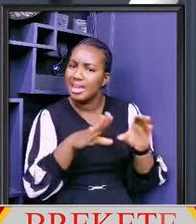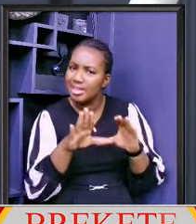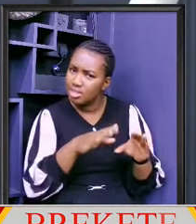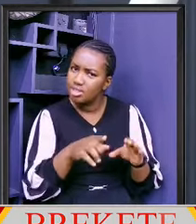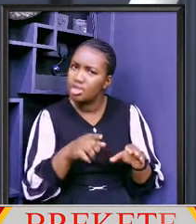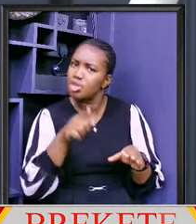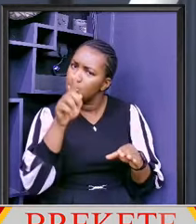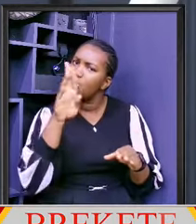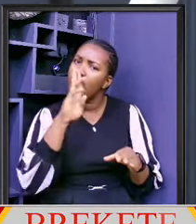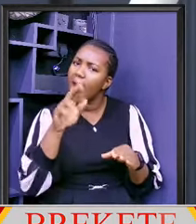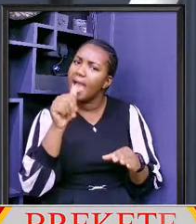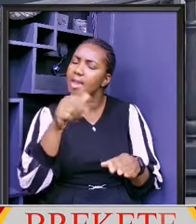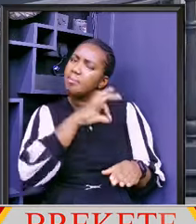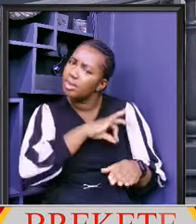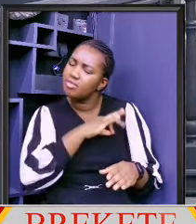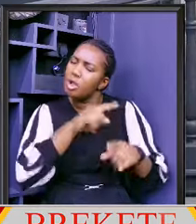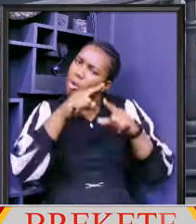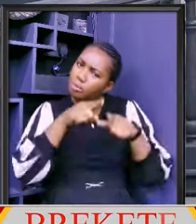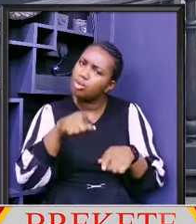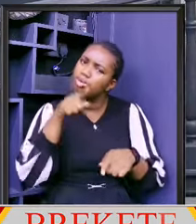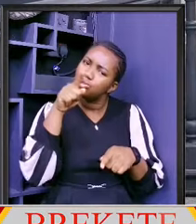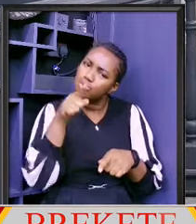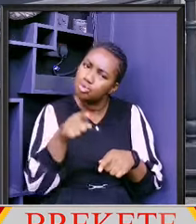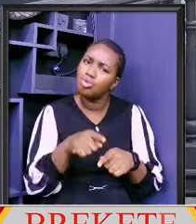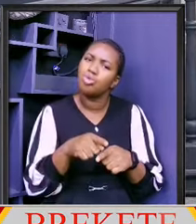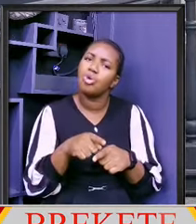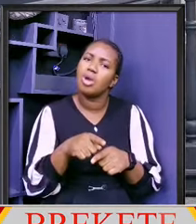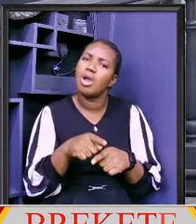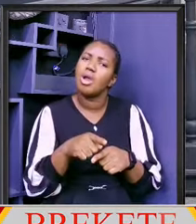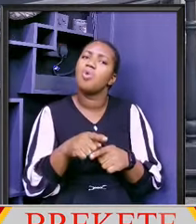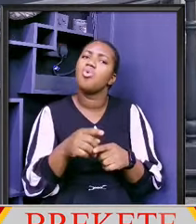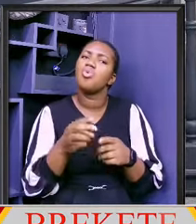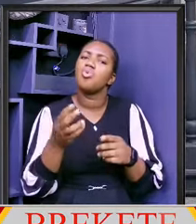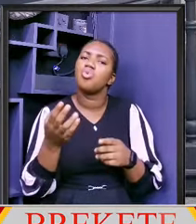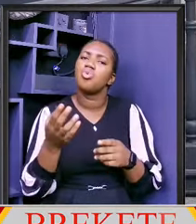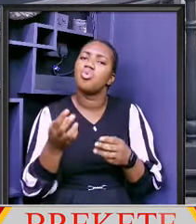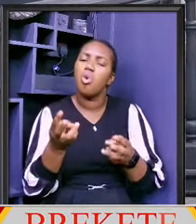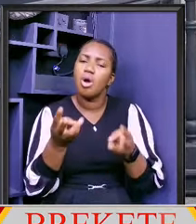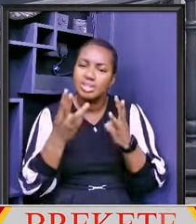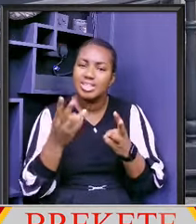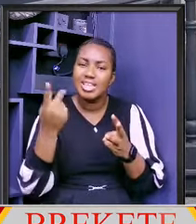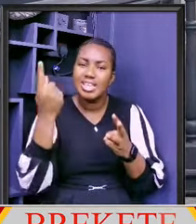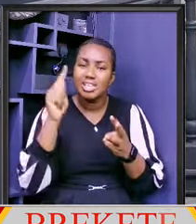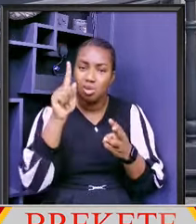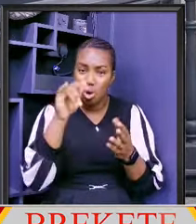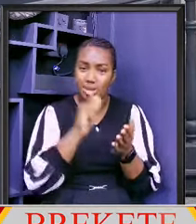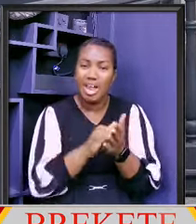hold, I'm a beneficiary. But you are insisting on account.